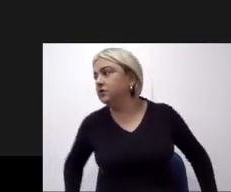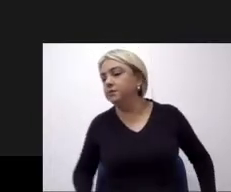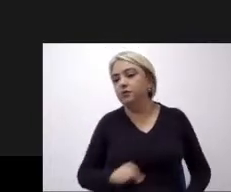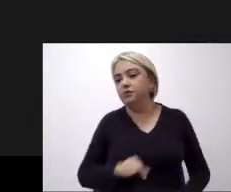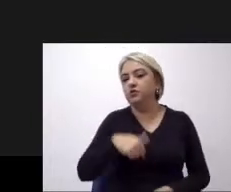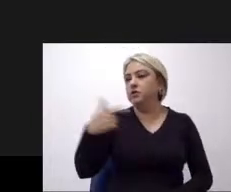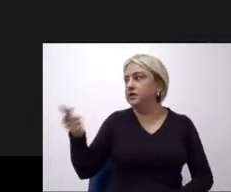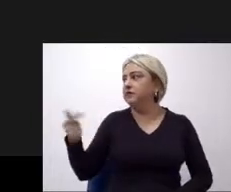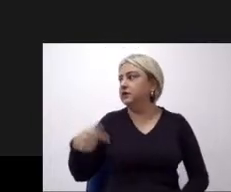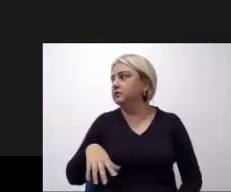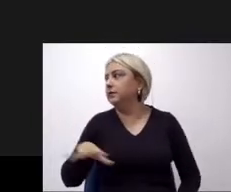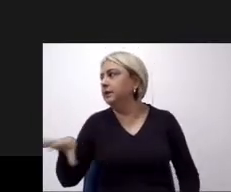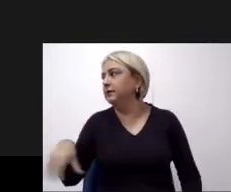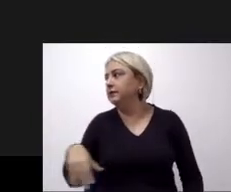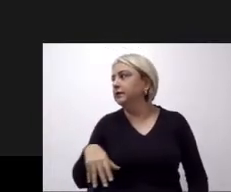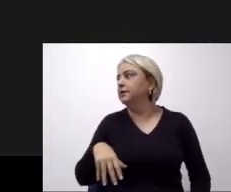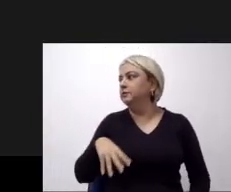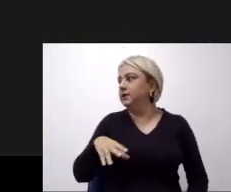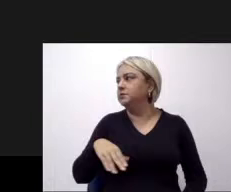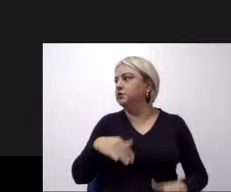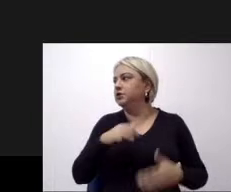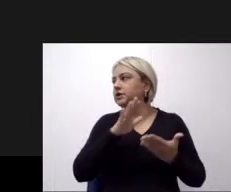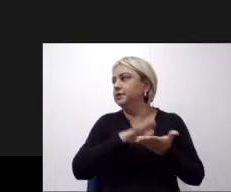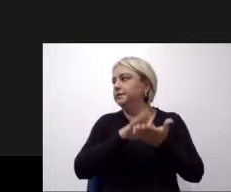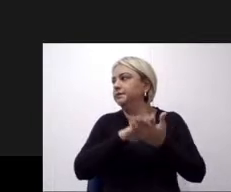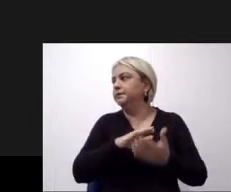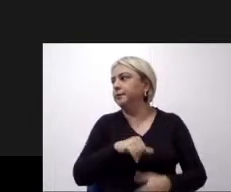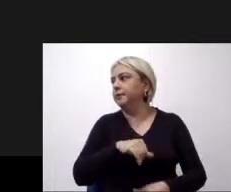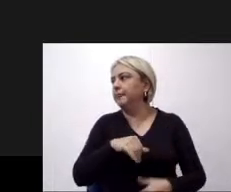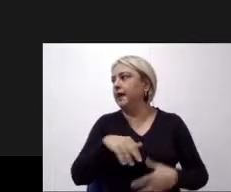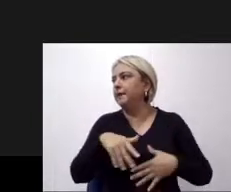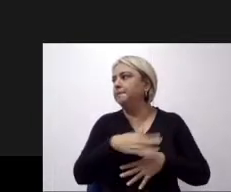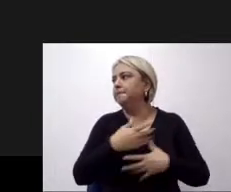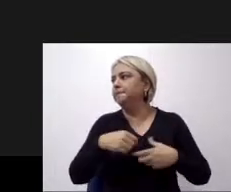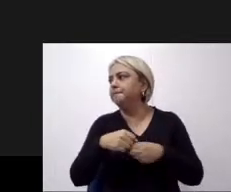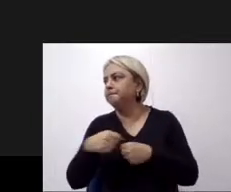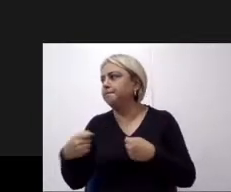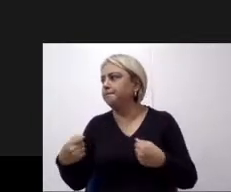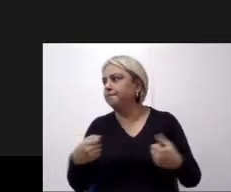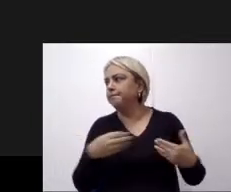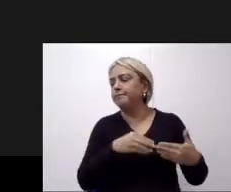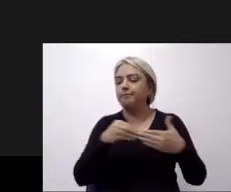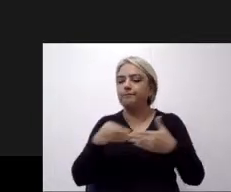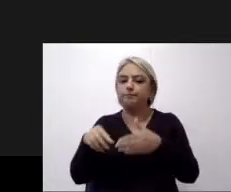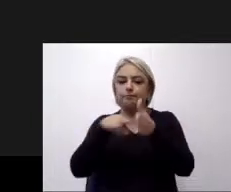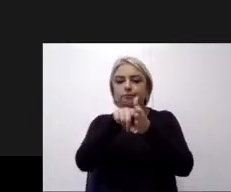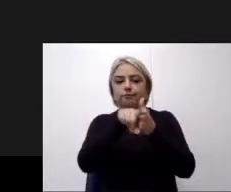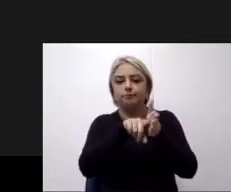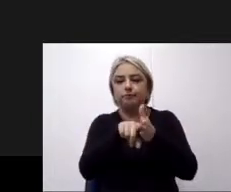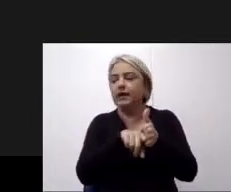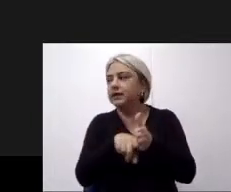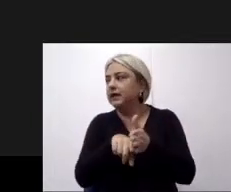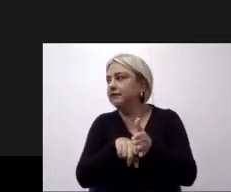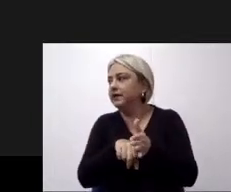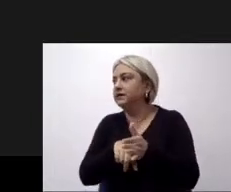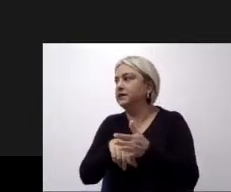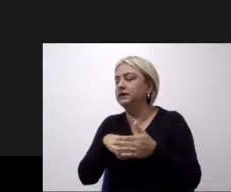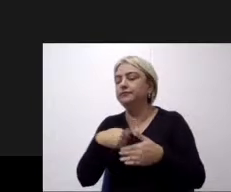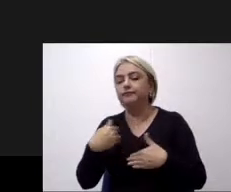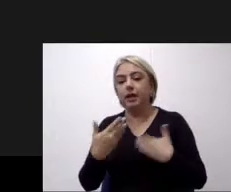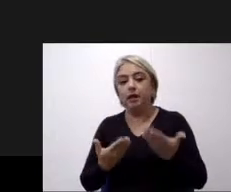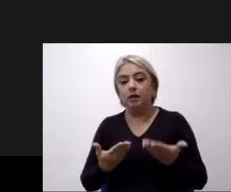Second example, Laurie Boussaguet conducted a research on the emergence of the public